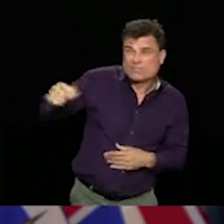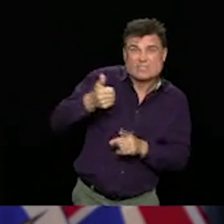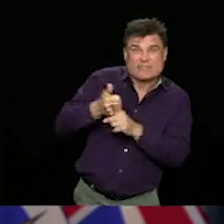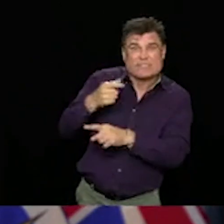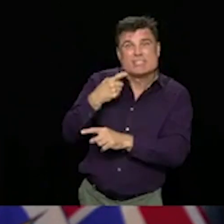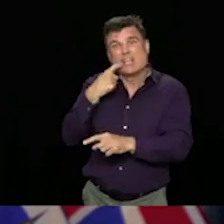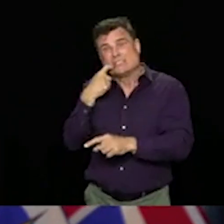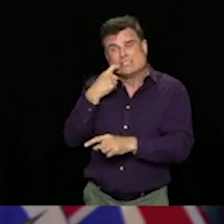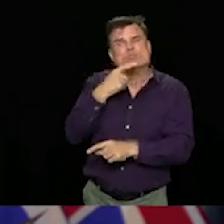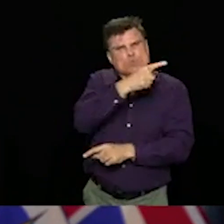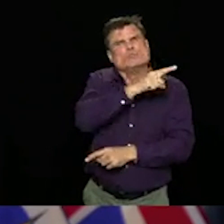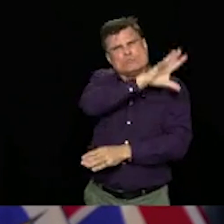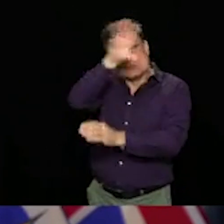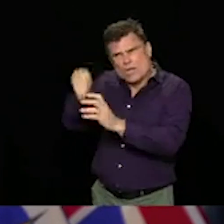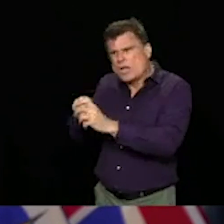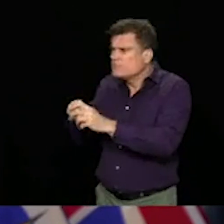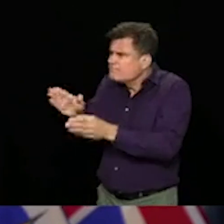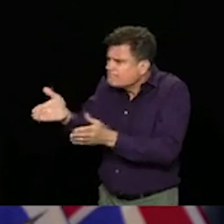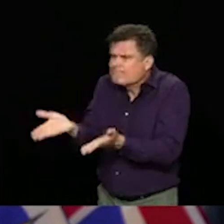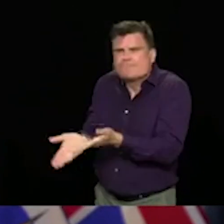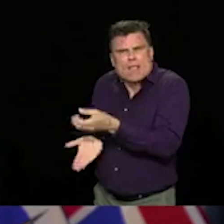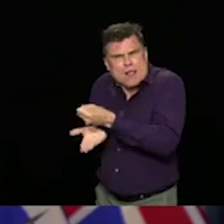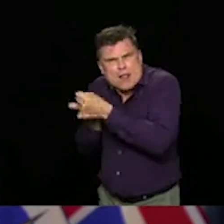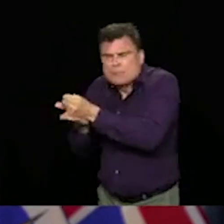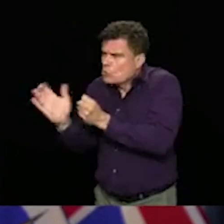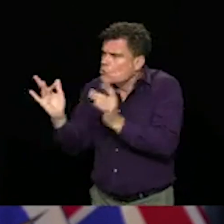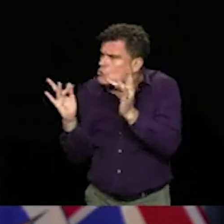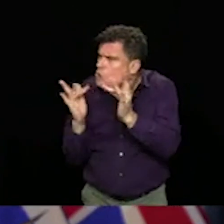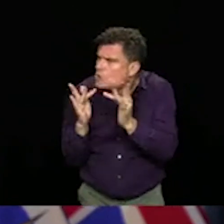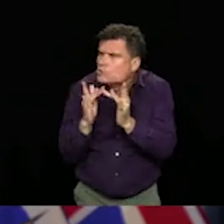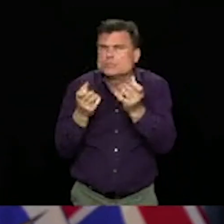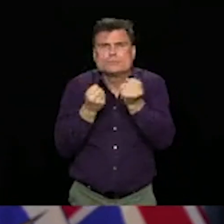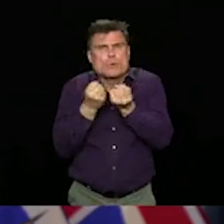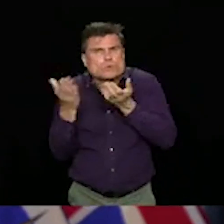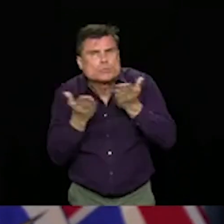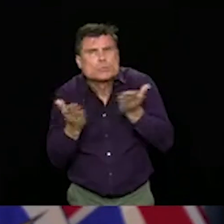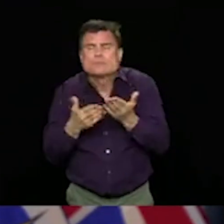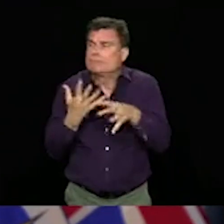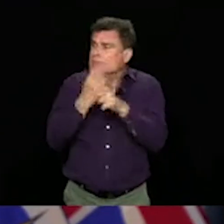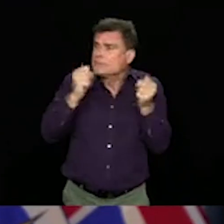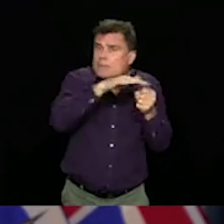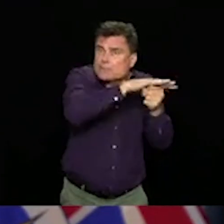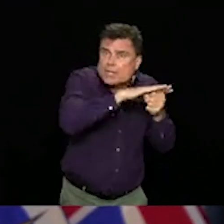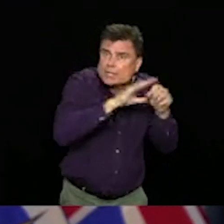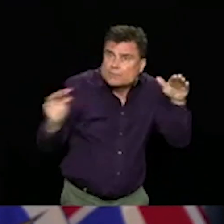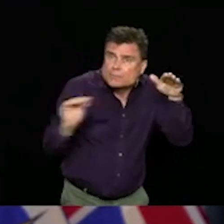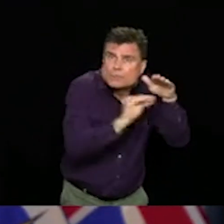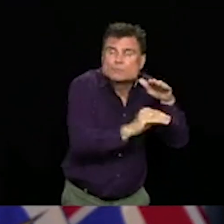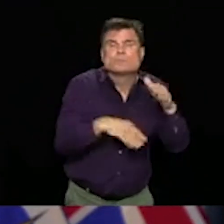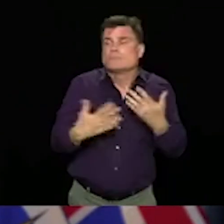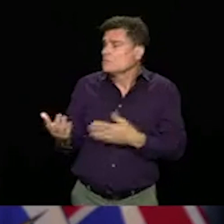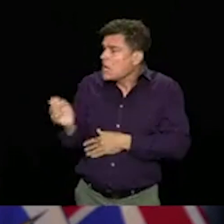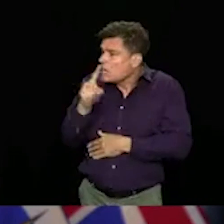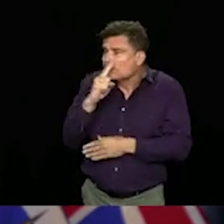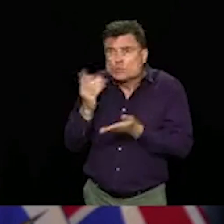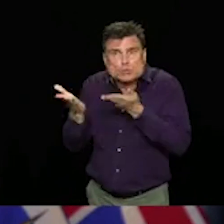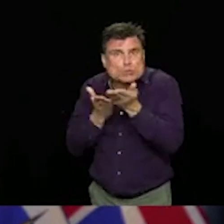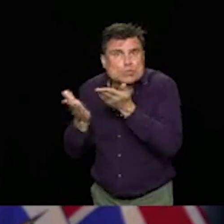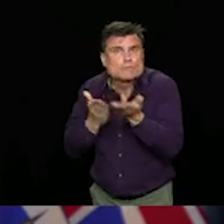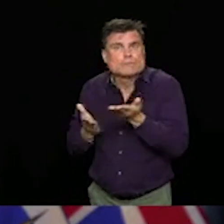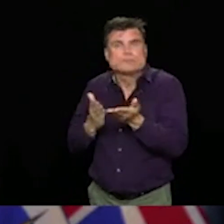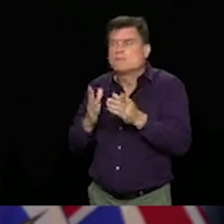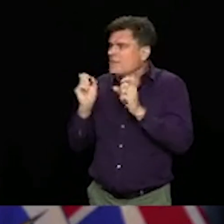811, talk to your provider, find a safe prescription alternative to street drugs. Don't use